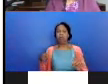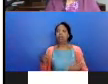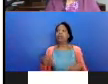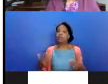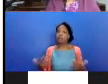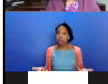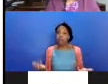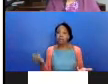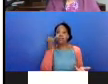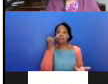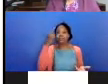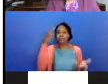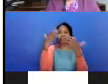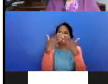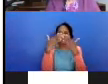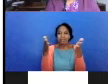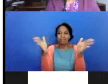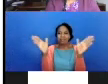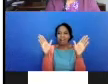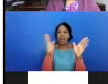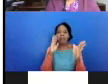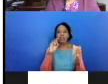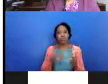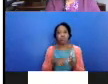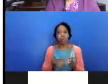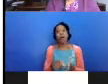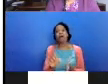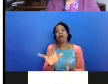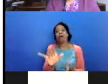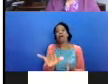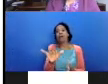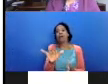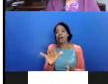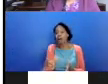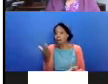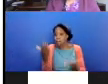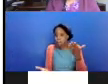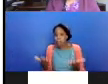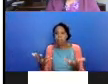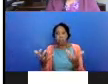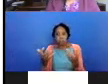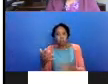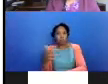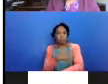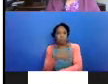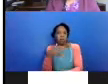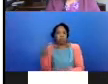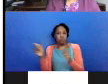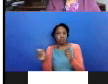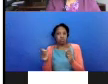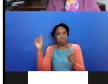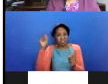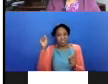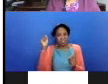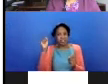want is often contradictory. But I just fit within an either or framework in the early days, where I thought you either want